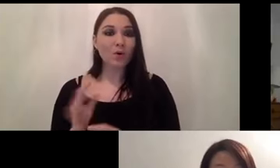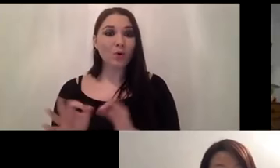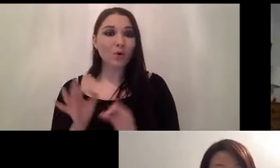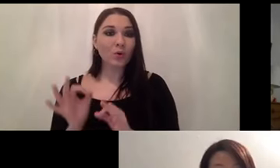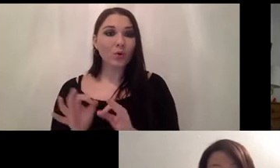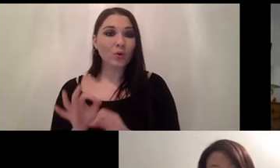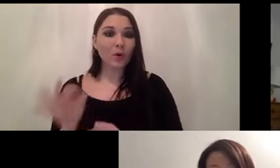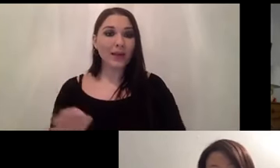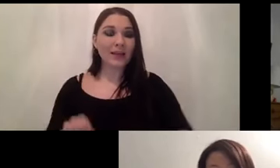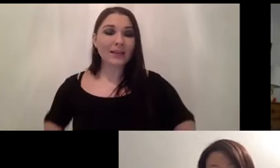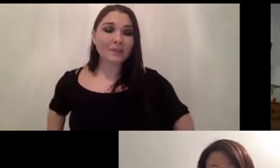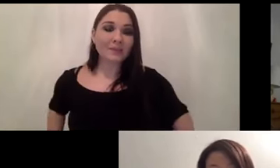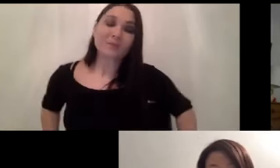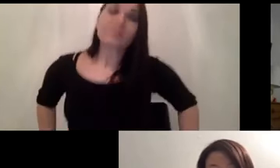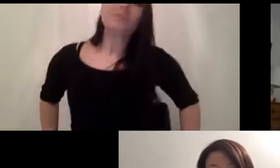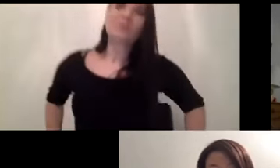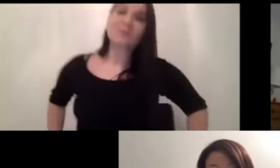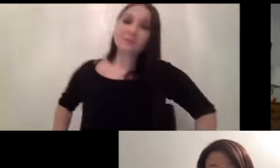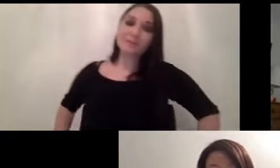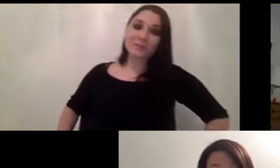Jan, if he's available.